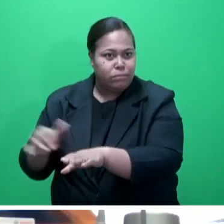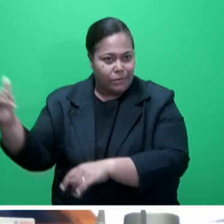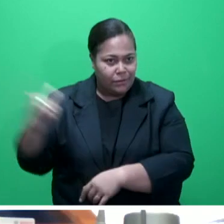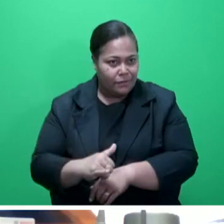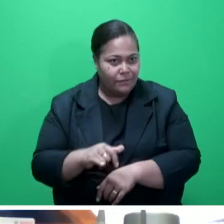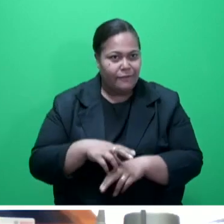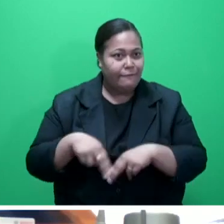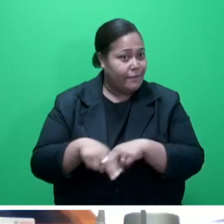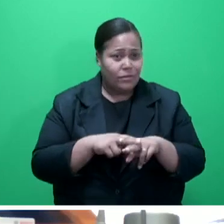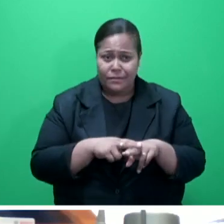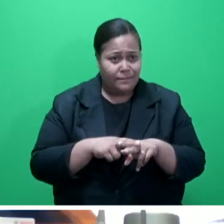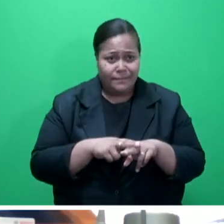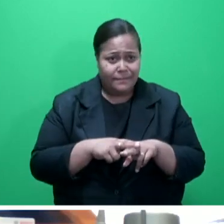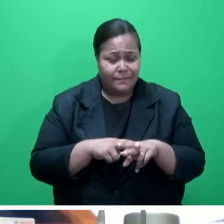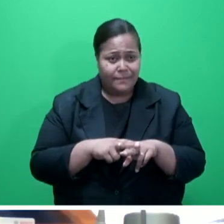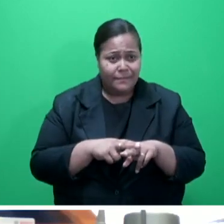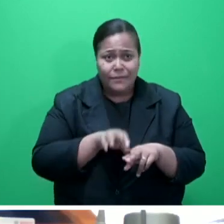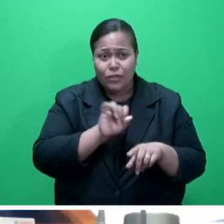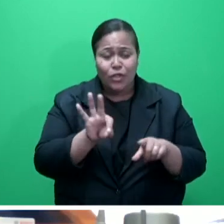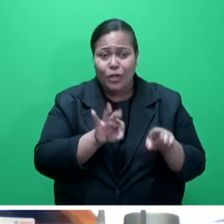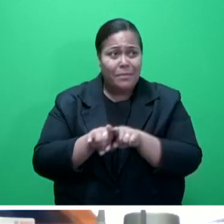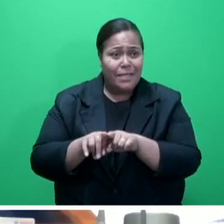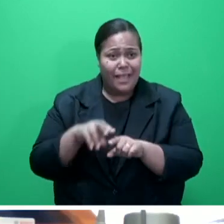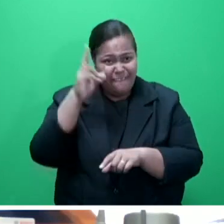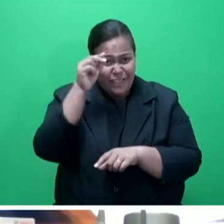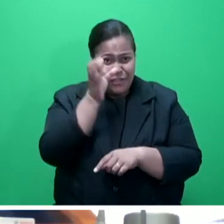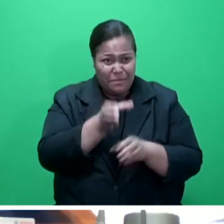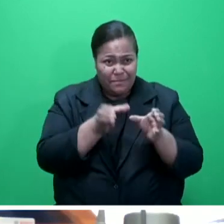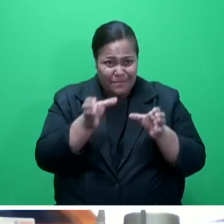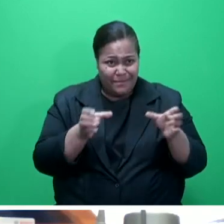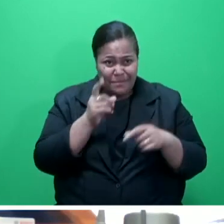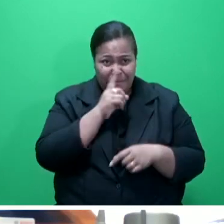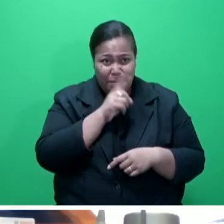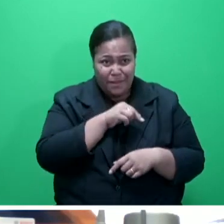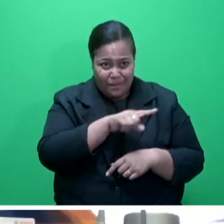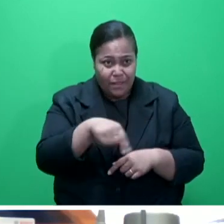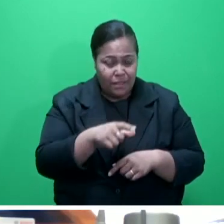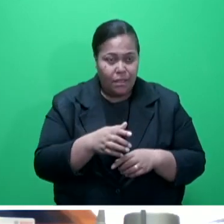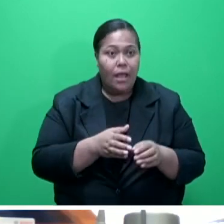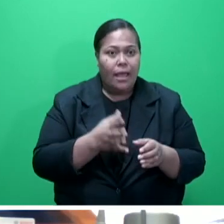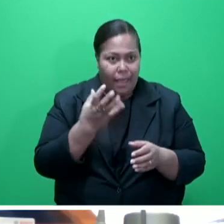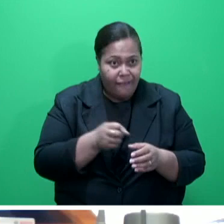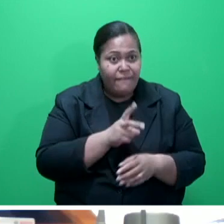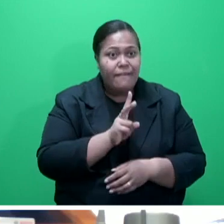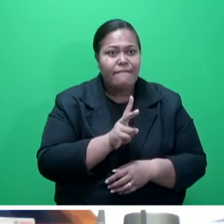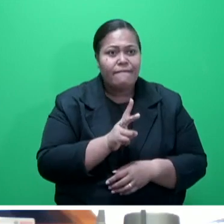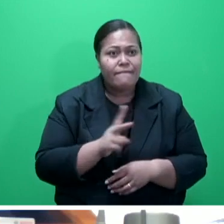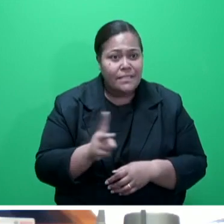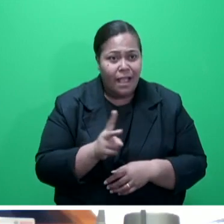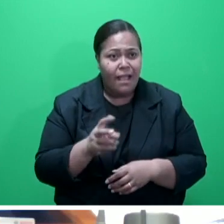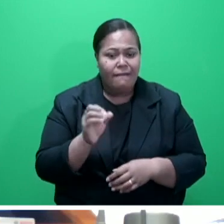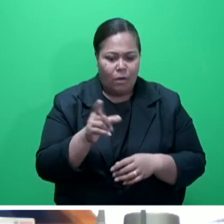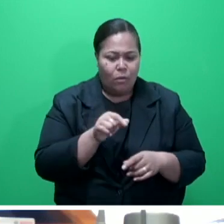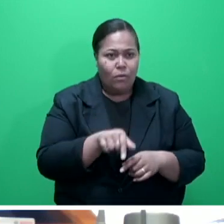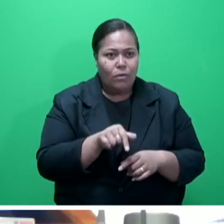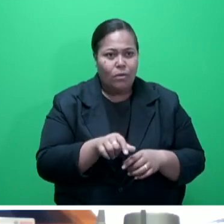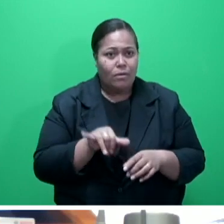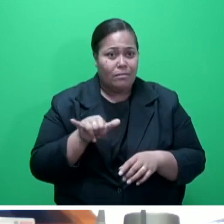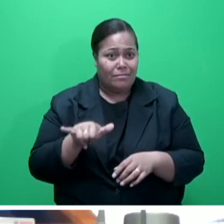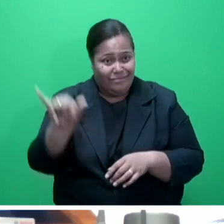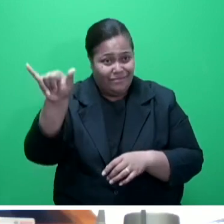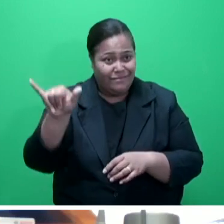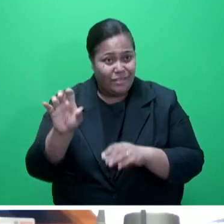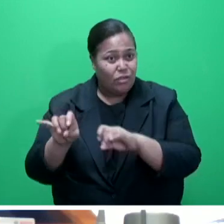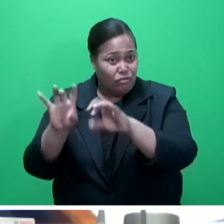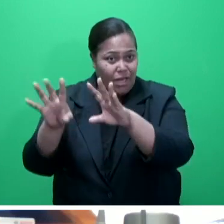to Australia will go rushing off to Australia. In particular, if you don't feel safe about COVID-19. That's the